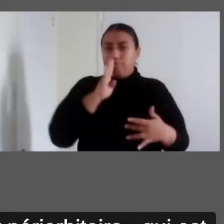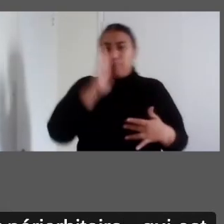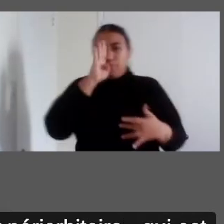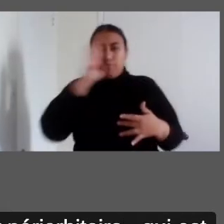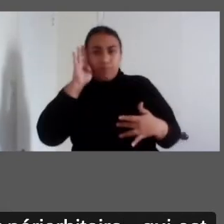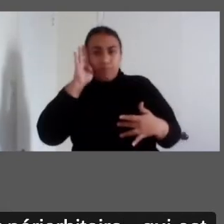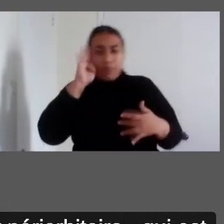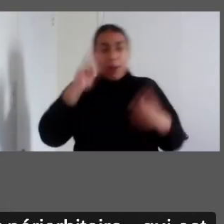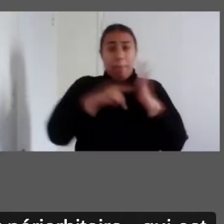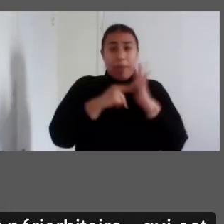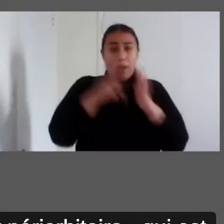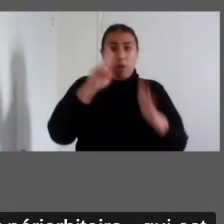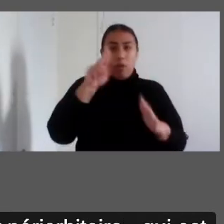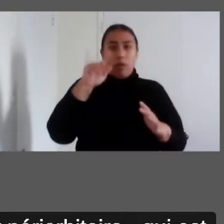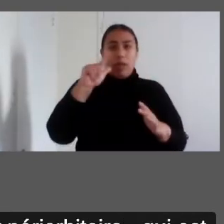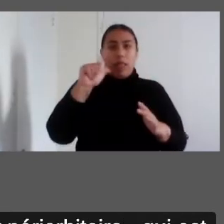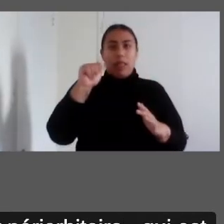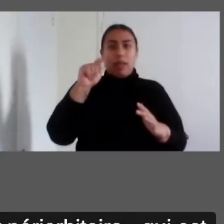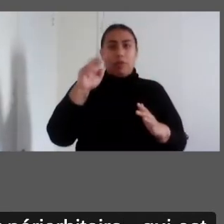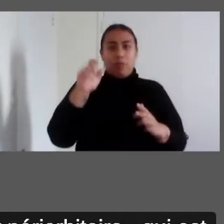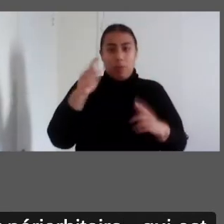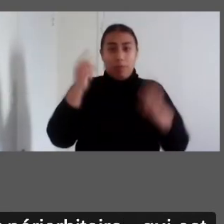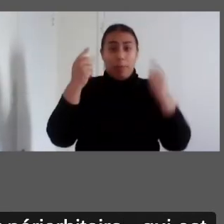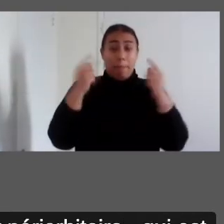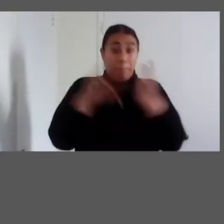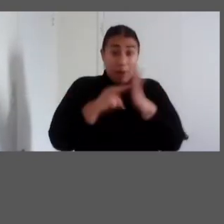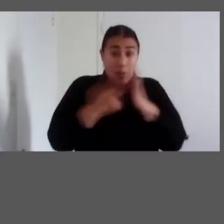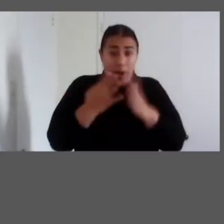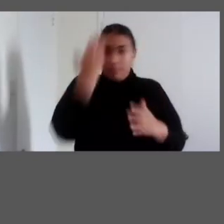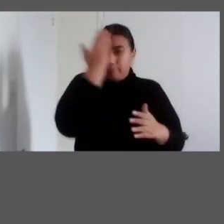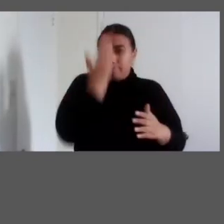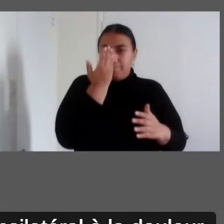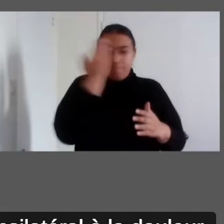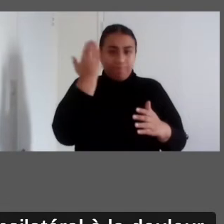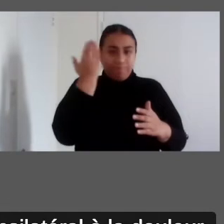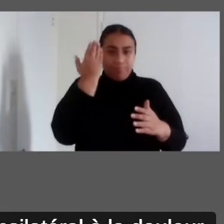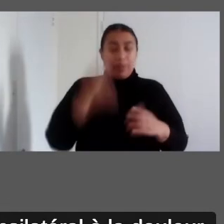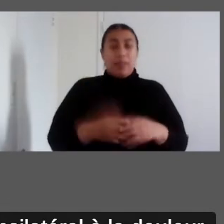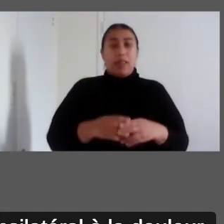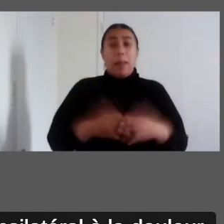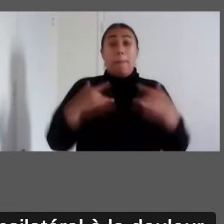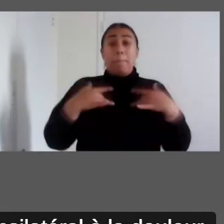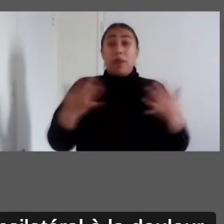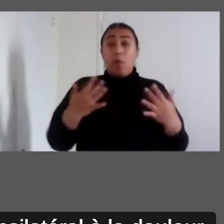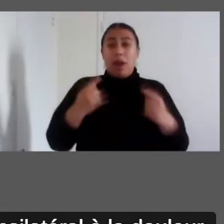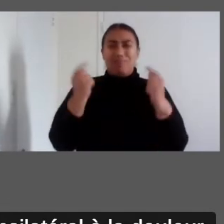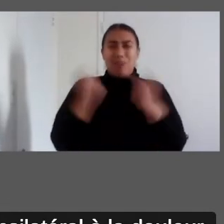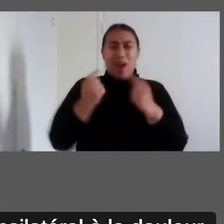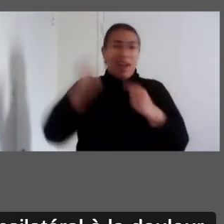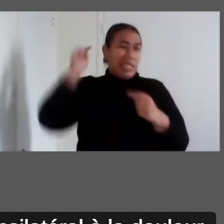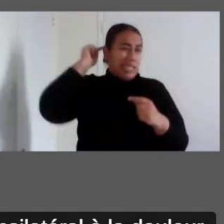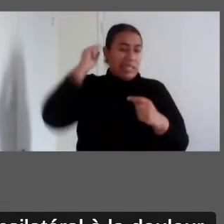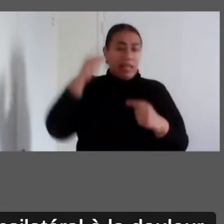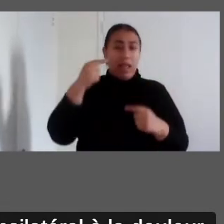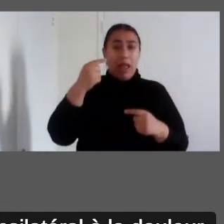are unilateral, only on one side of the head. They also come with what's called periorbital pain, which is